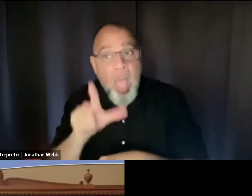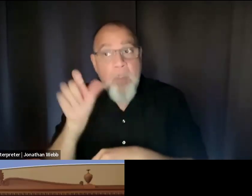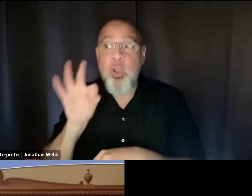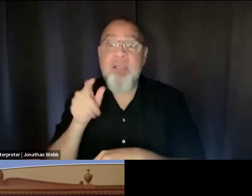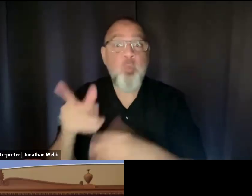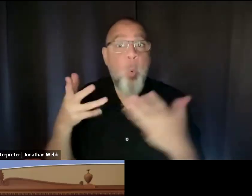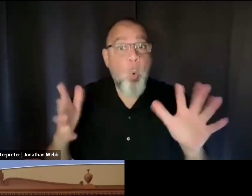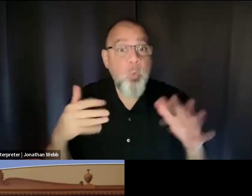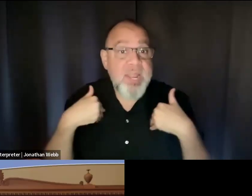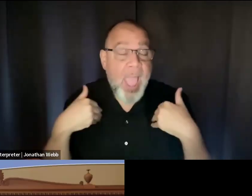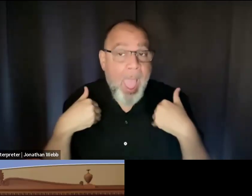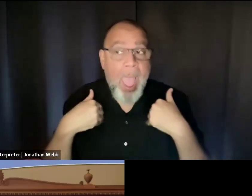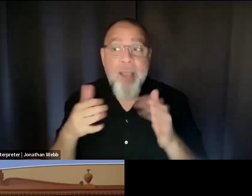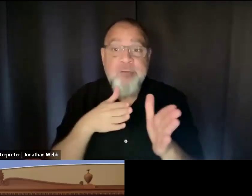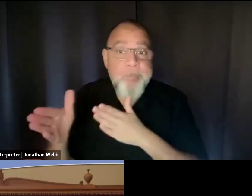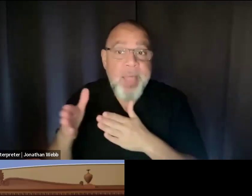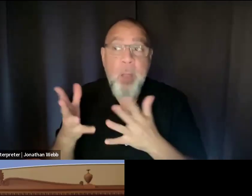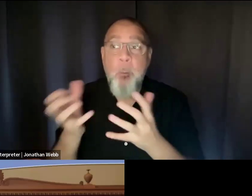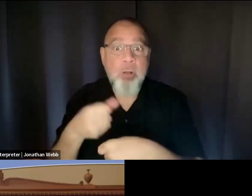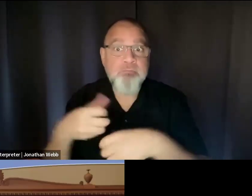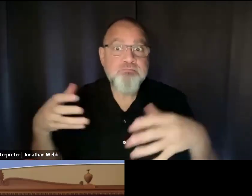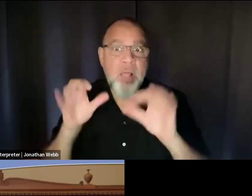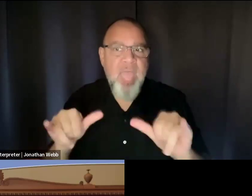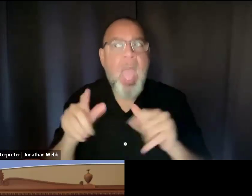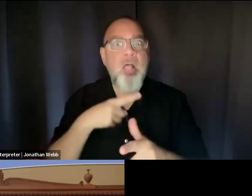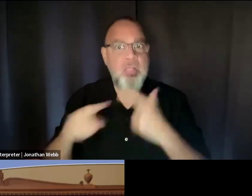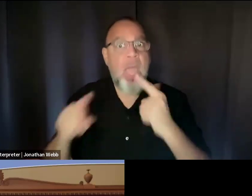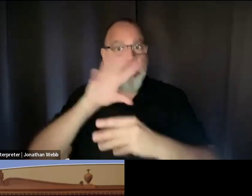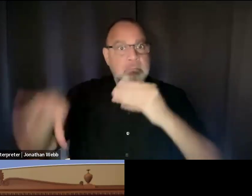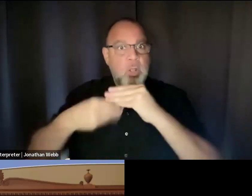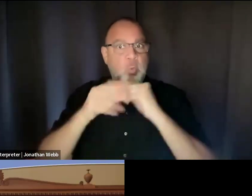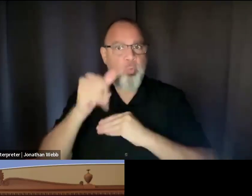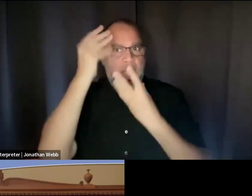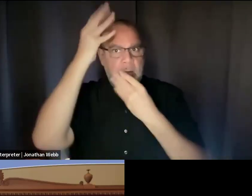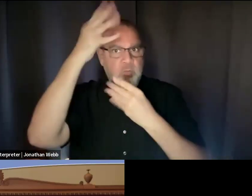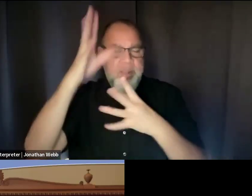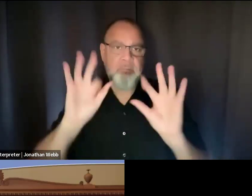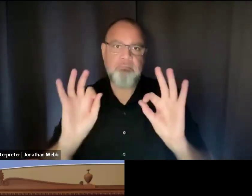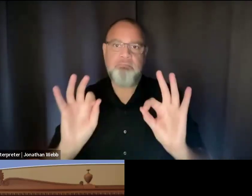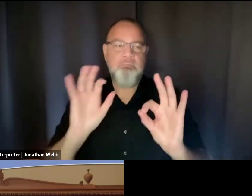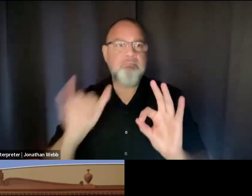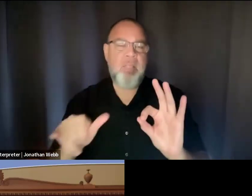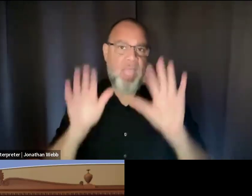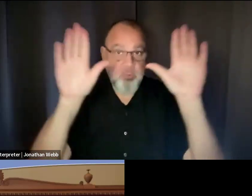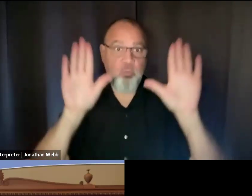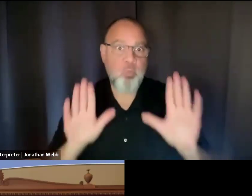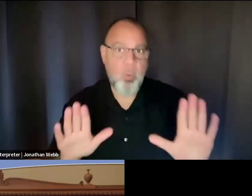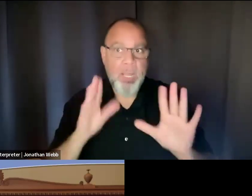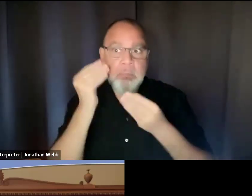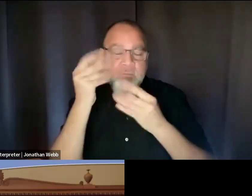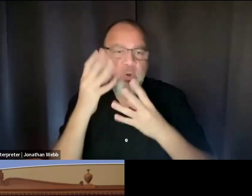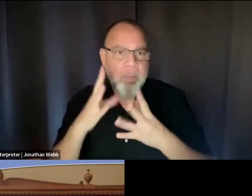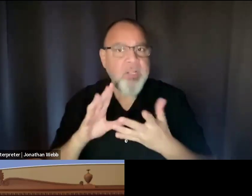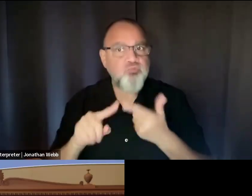bigger, to do that, and to definitely include that. There's a space for that on the application portal